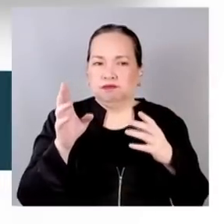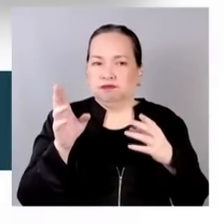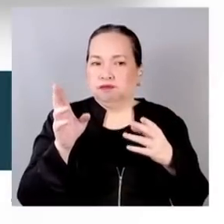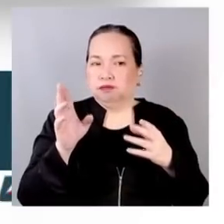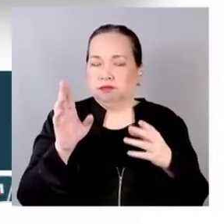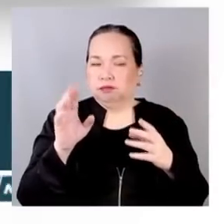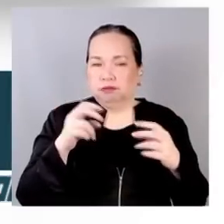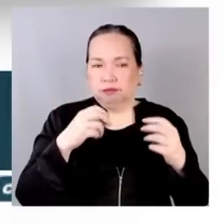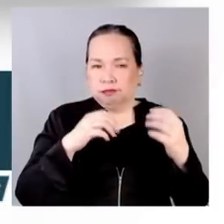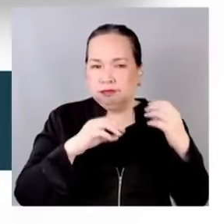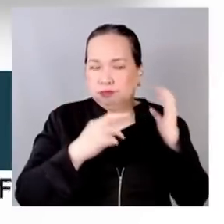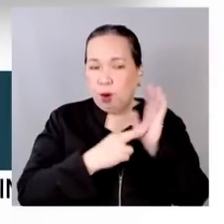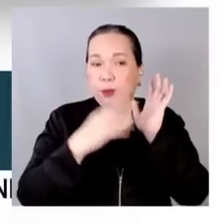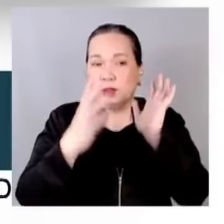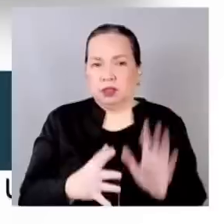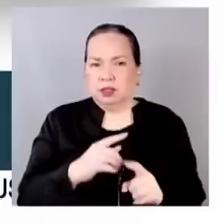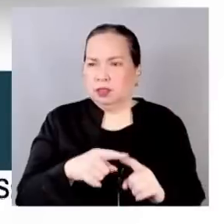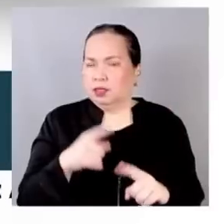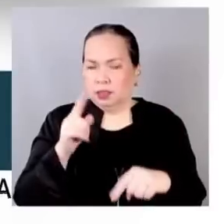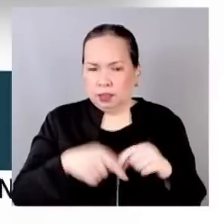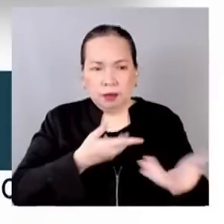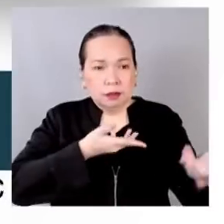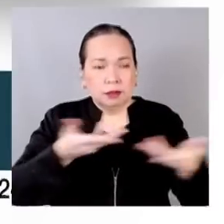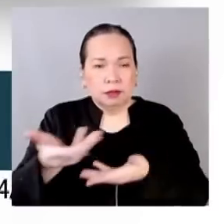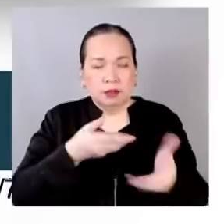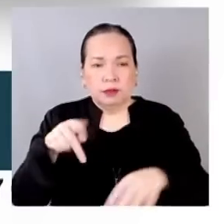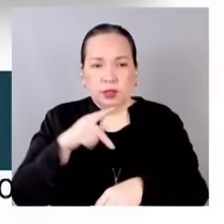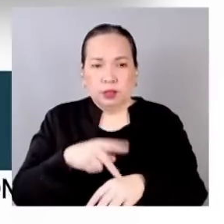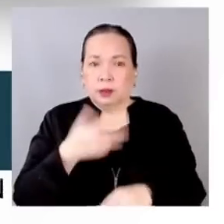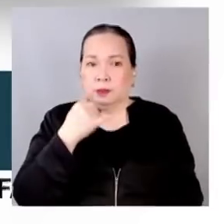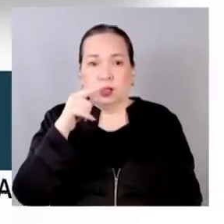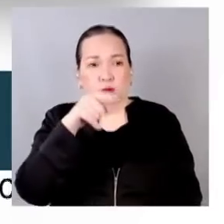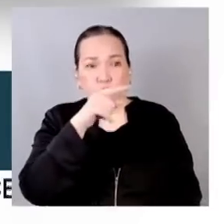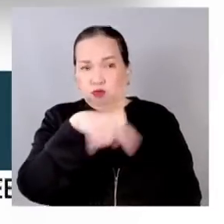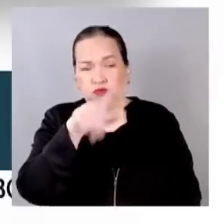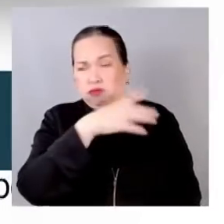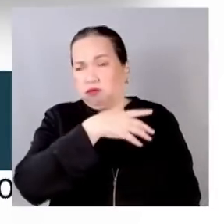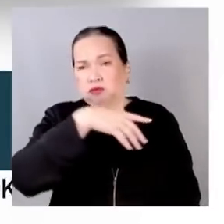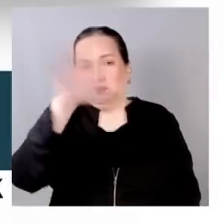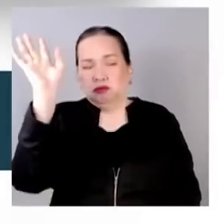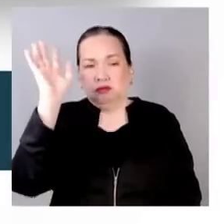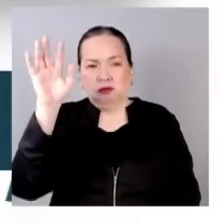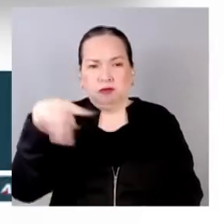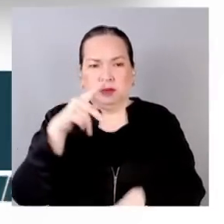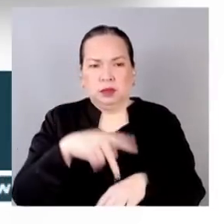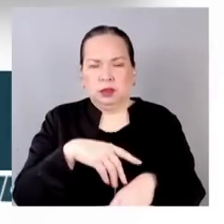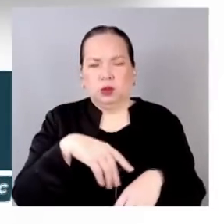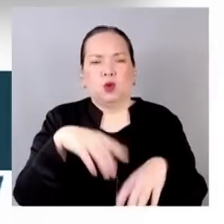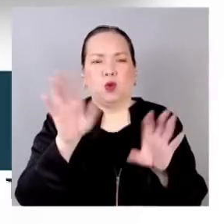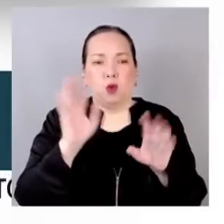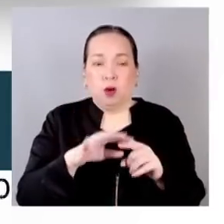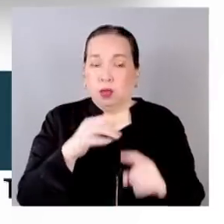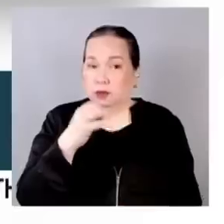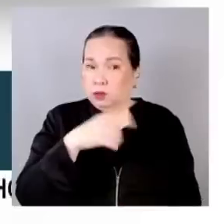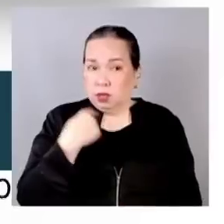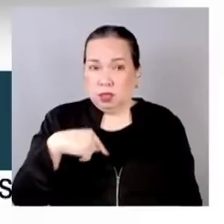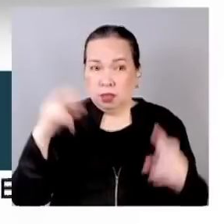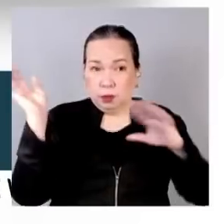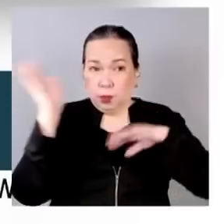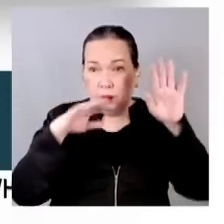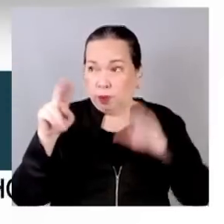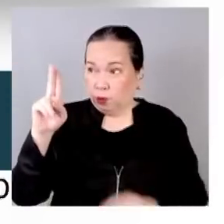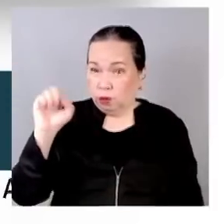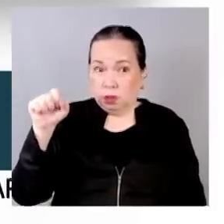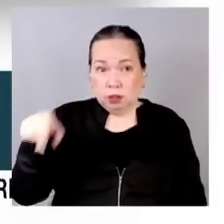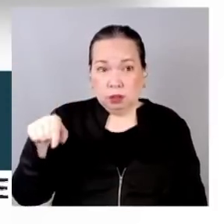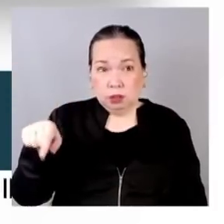China's ships in the West Philippine Sea, should pack up and leave the country. Ontiveros also says if China has issues with the U.S., it should